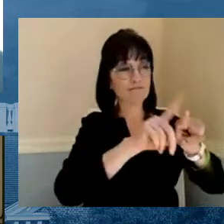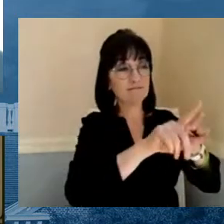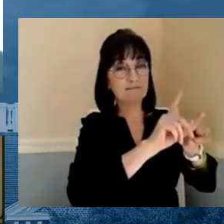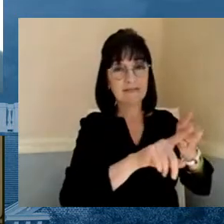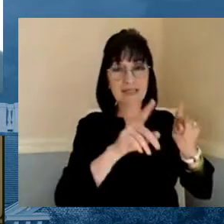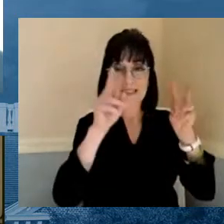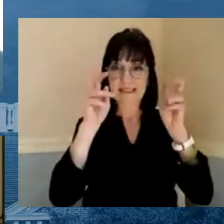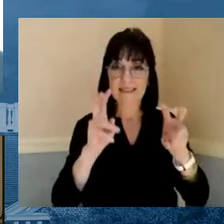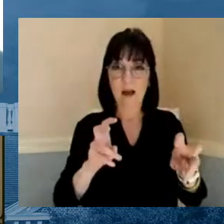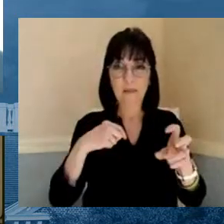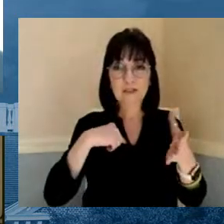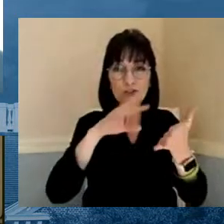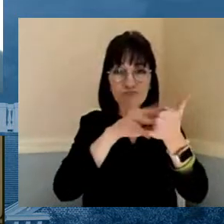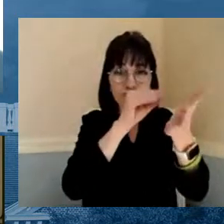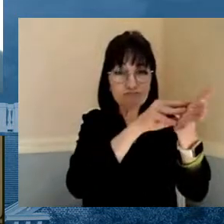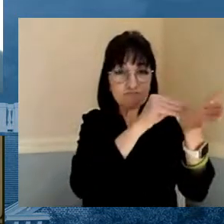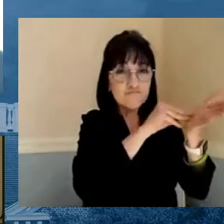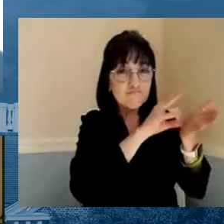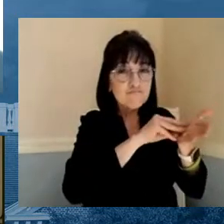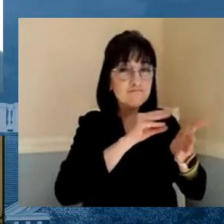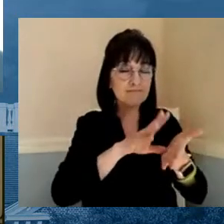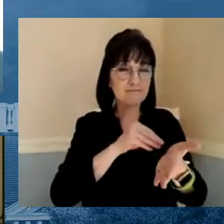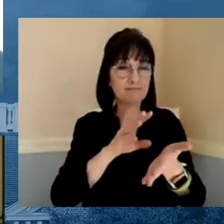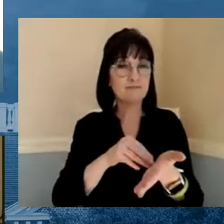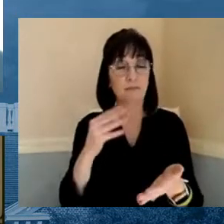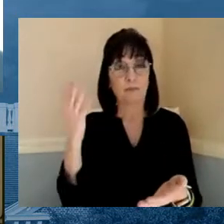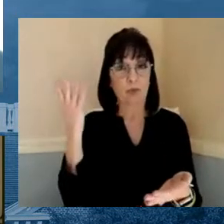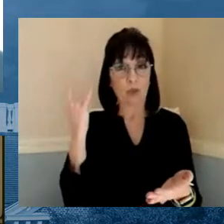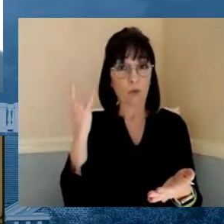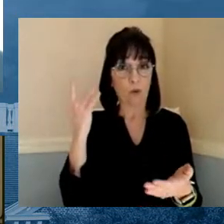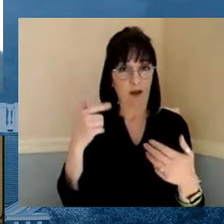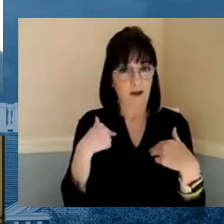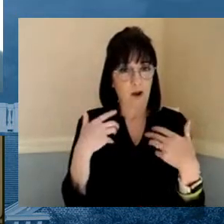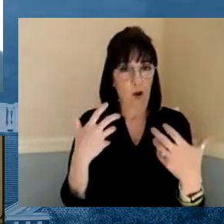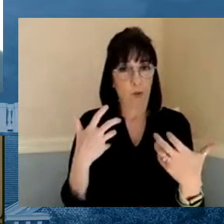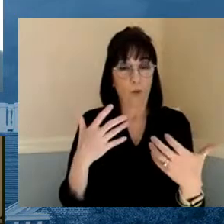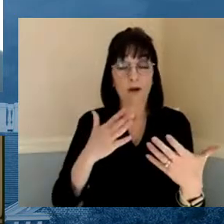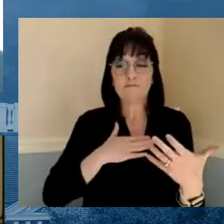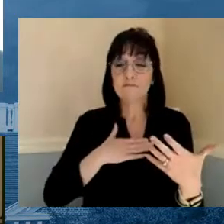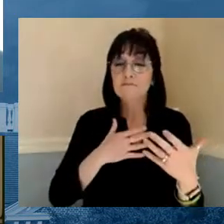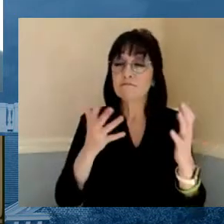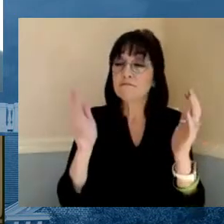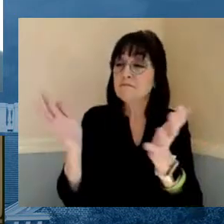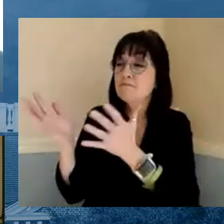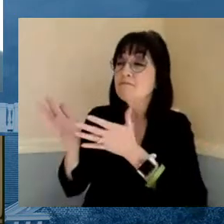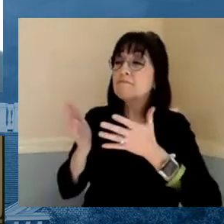possibly learn about in hopes that my future conversations will become more meaningful.